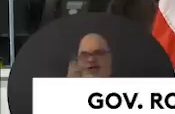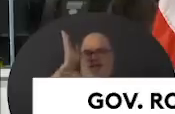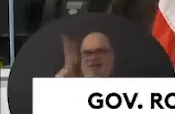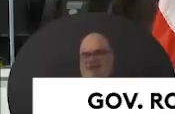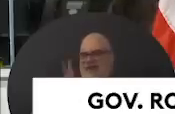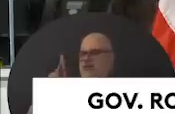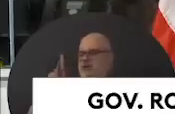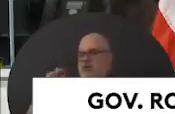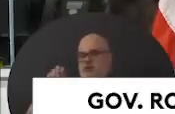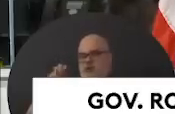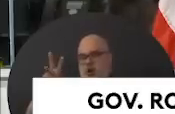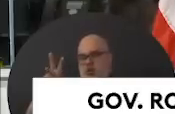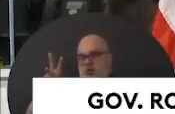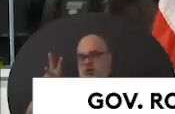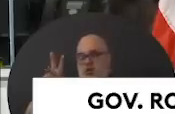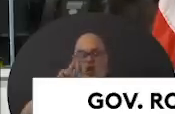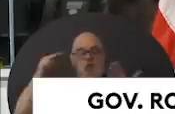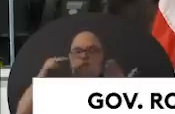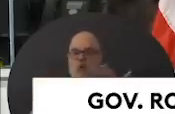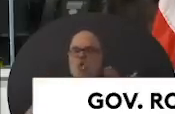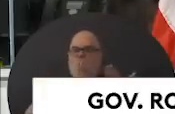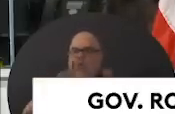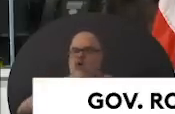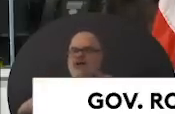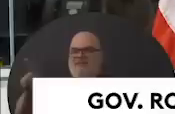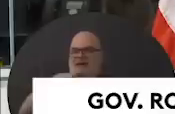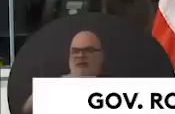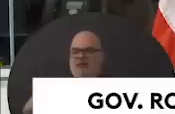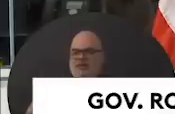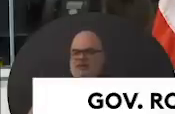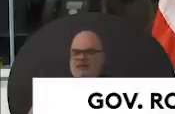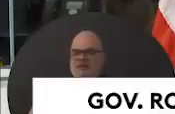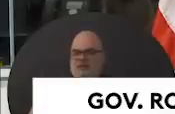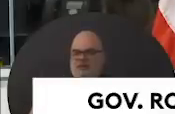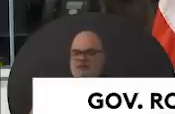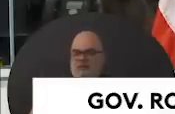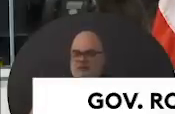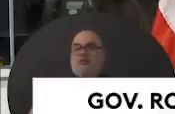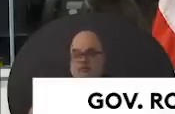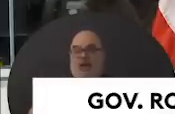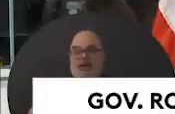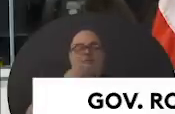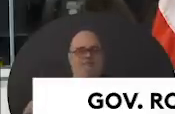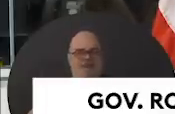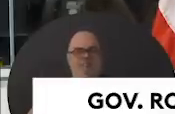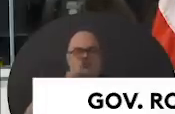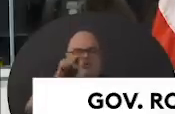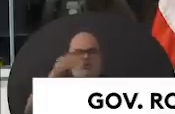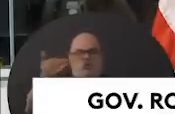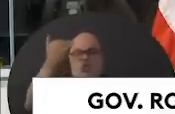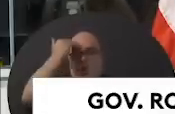labeled colors, you do not live in an evacuation zone, and therefore you need to know your home. Does your